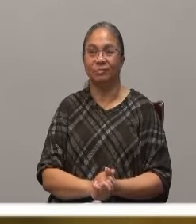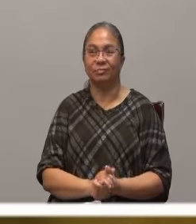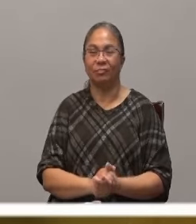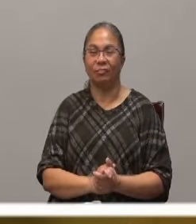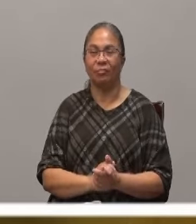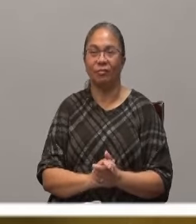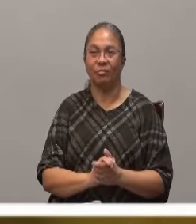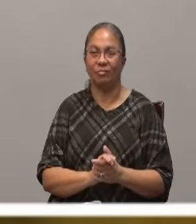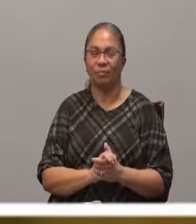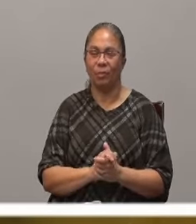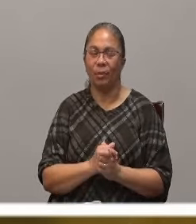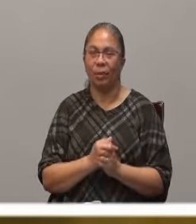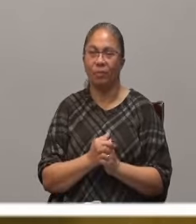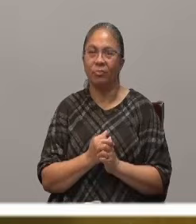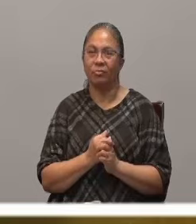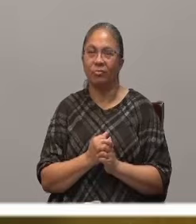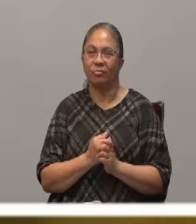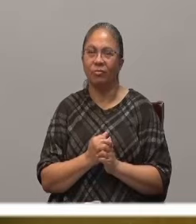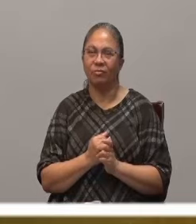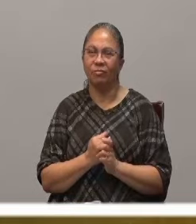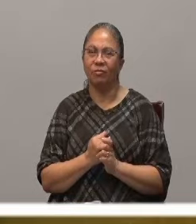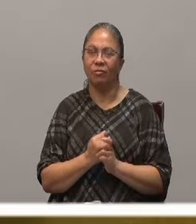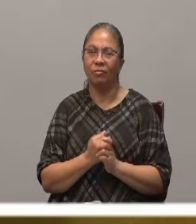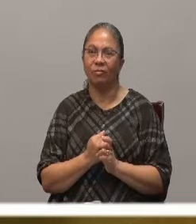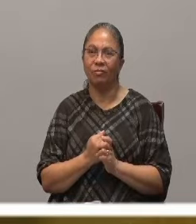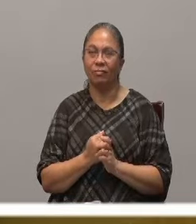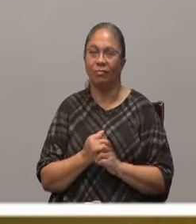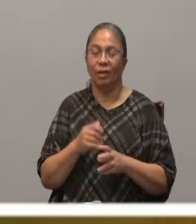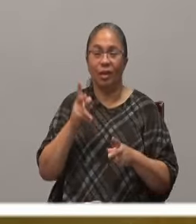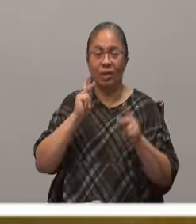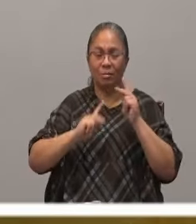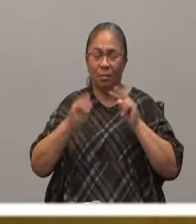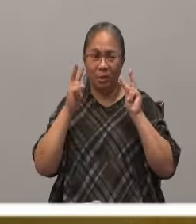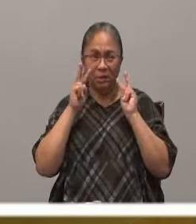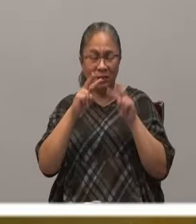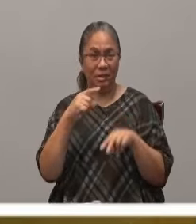In the second instance, they just saw something marvelous,